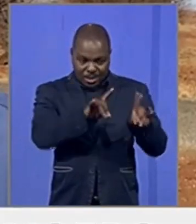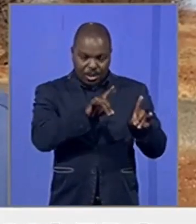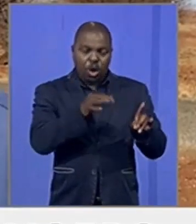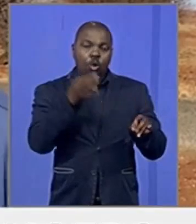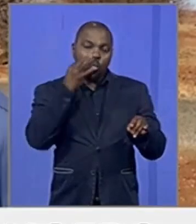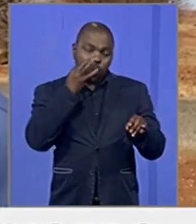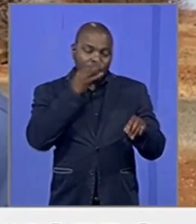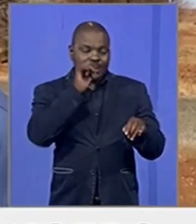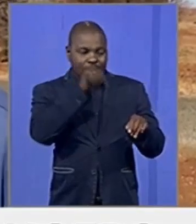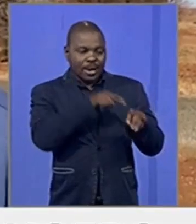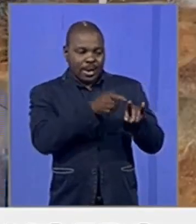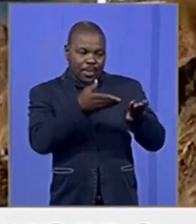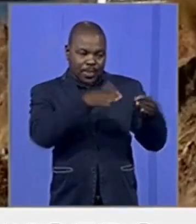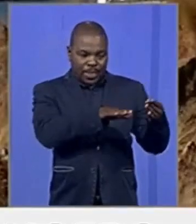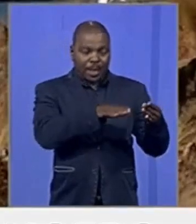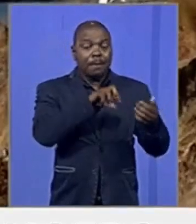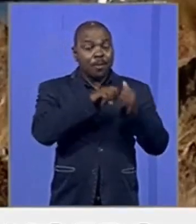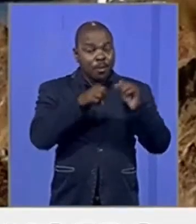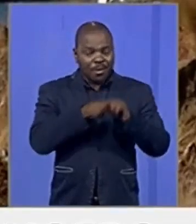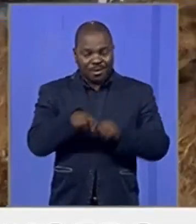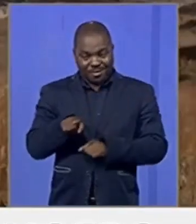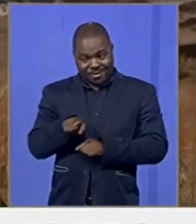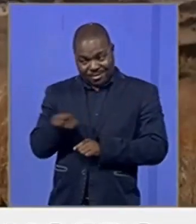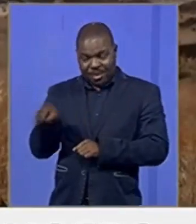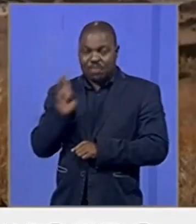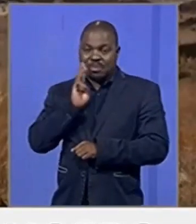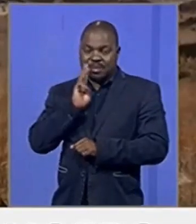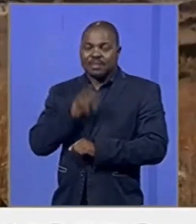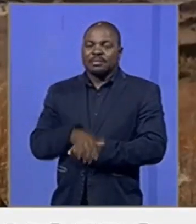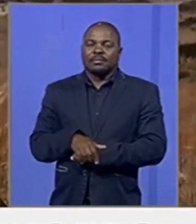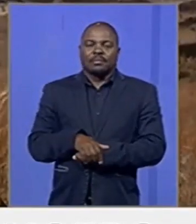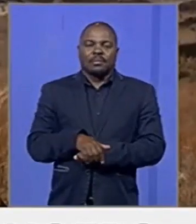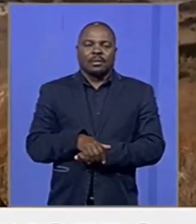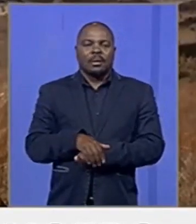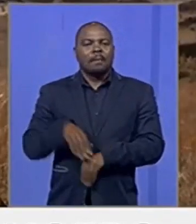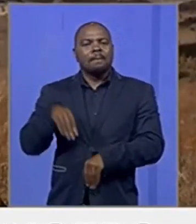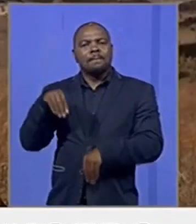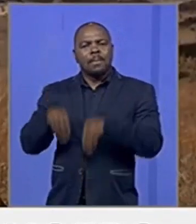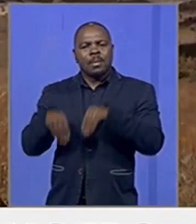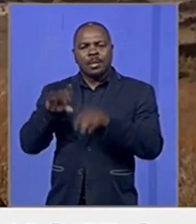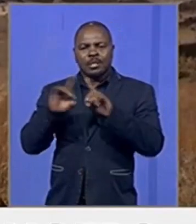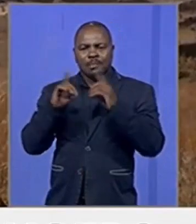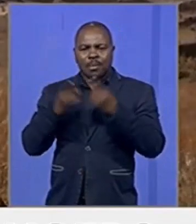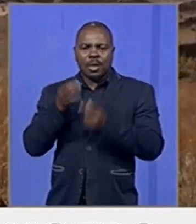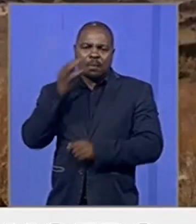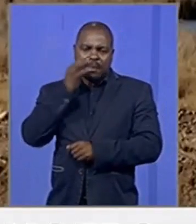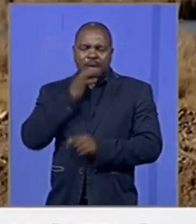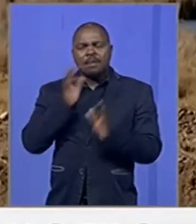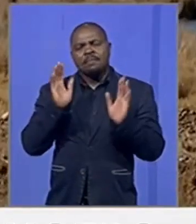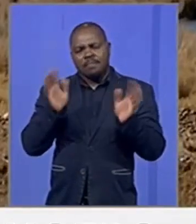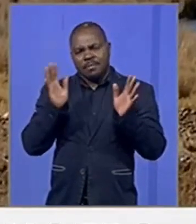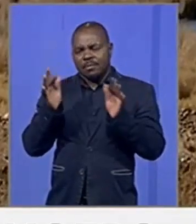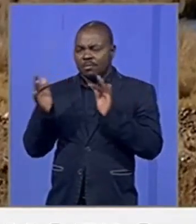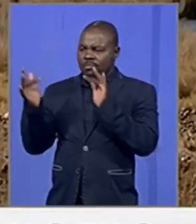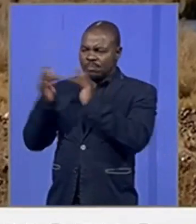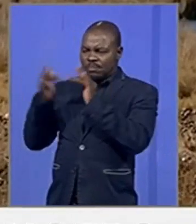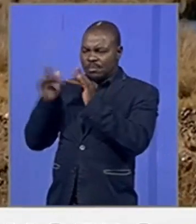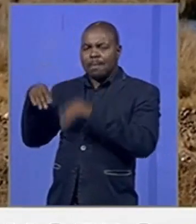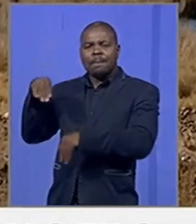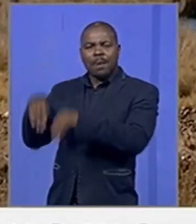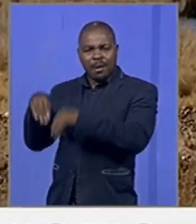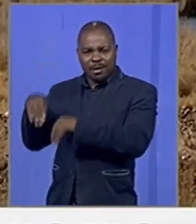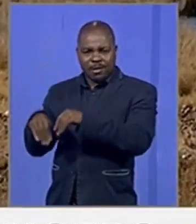of metsi ana a tletseng mo fleng Lefapha la diminerale la re le setse le kile la ikopanya le moepo le